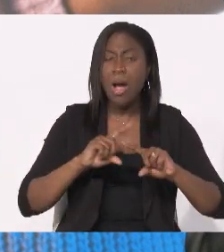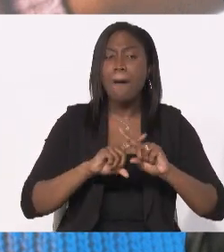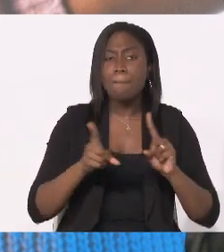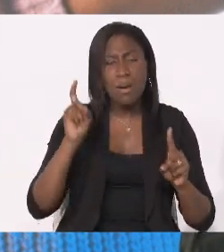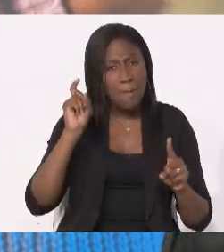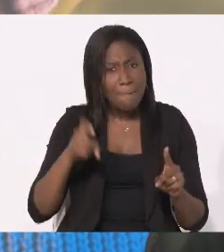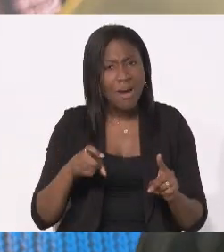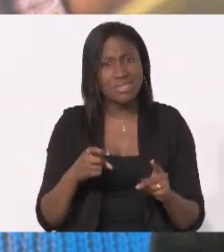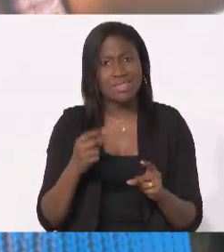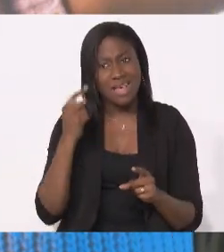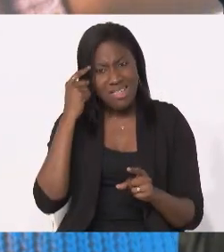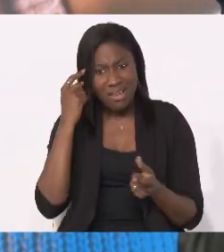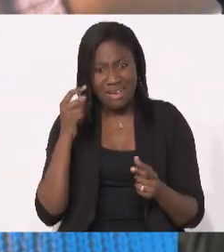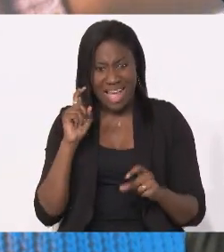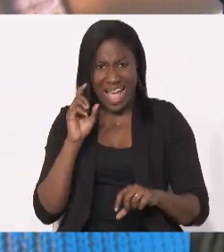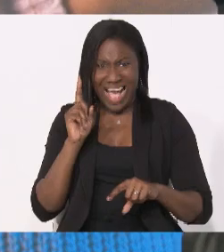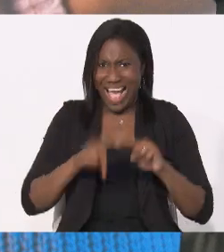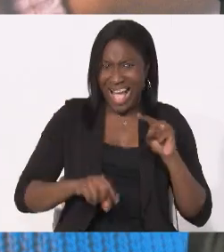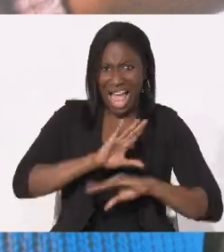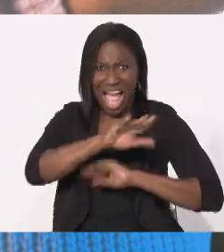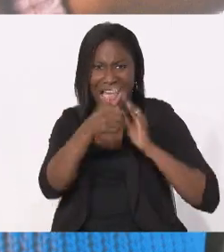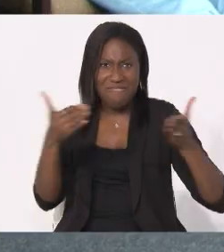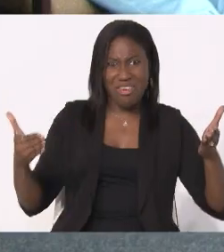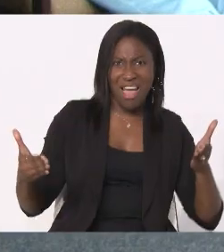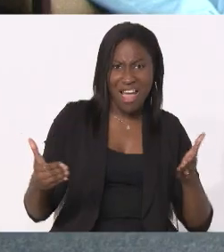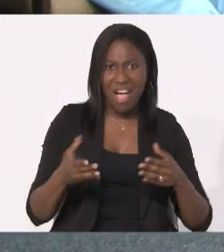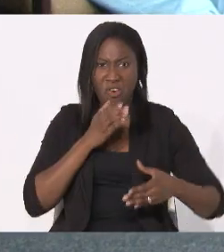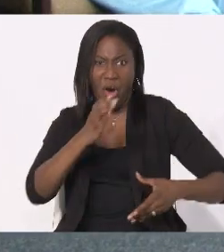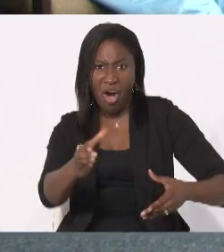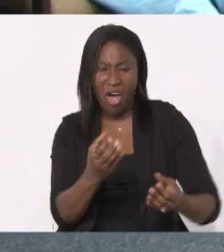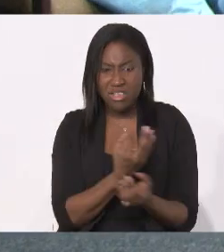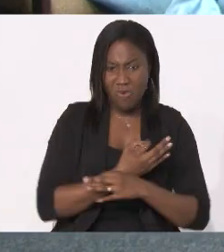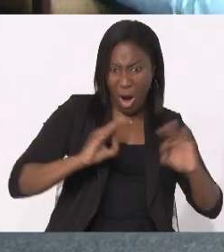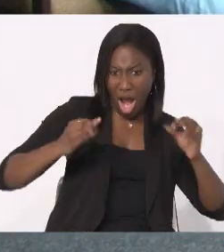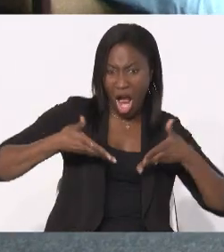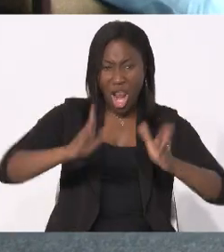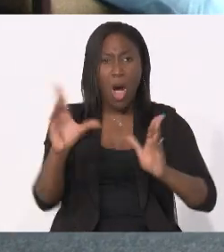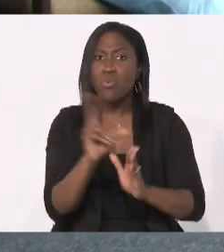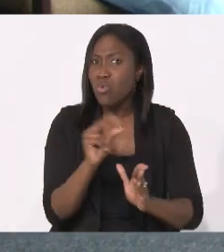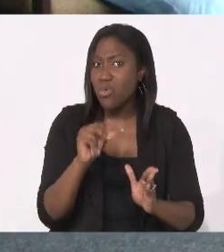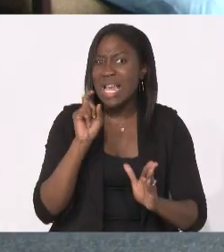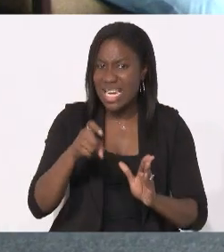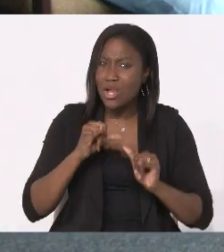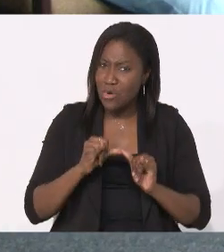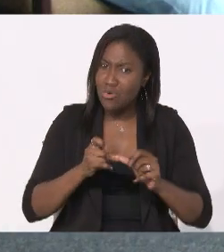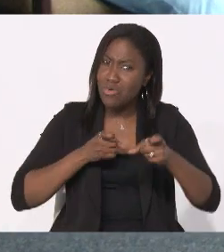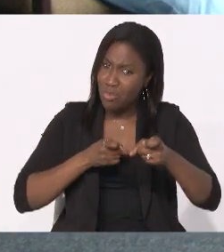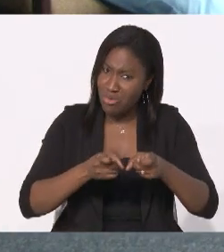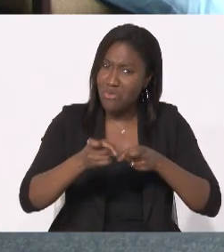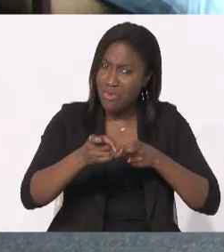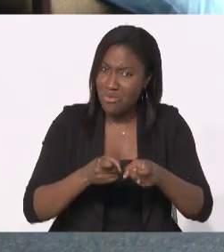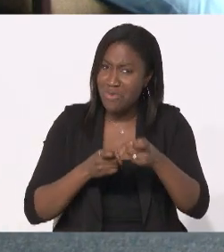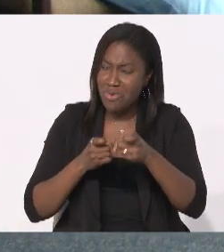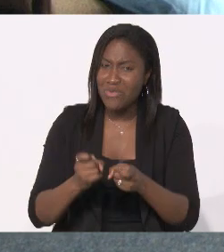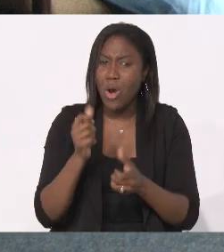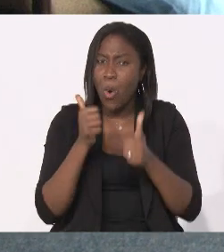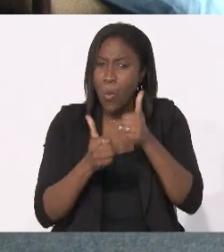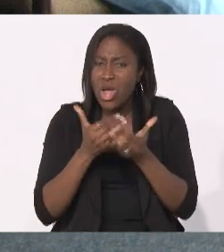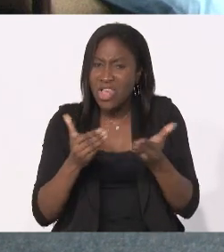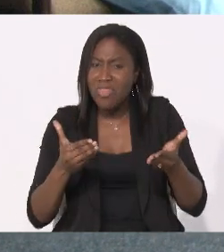gate, as to what else would come through that gate. And when it comes through that gate, you don't want to have